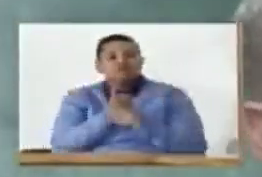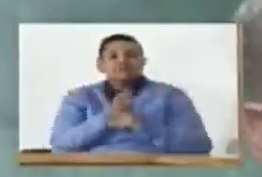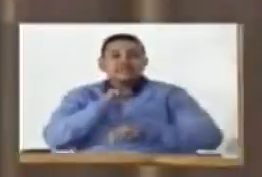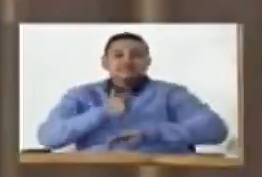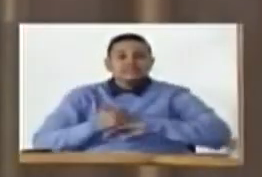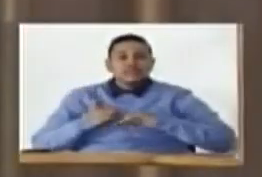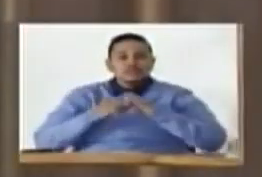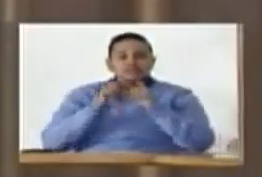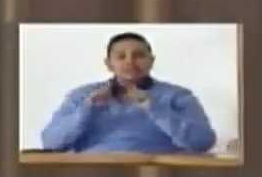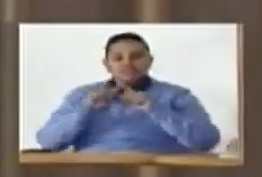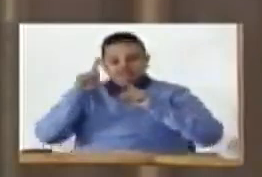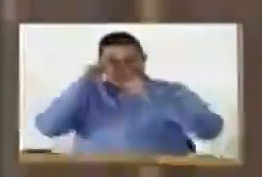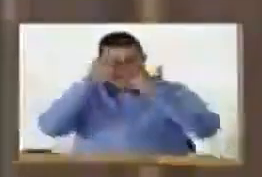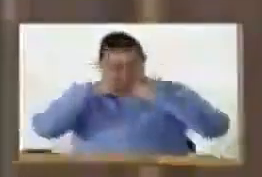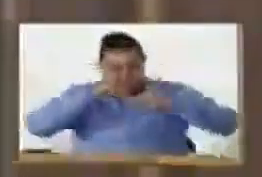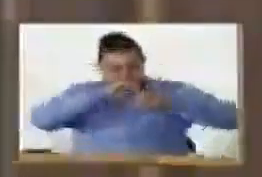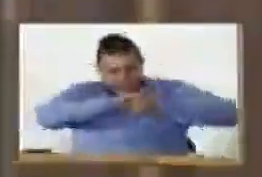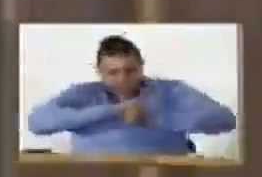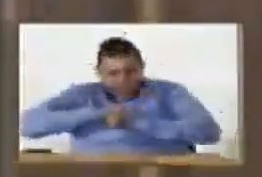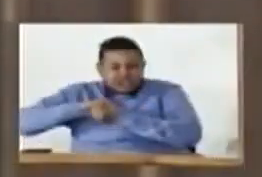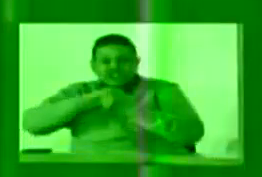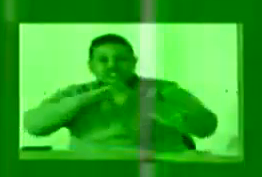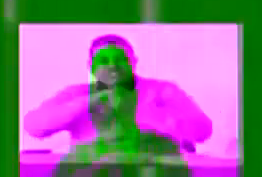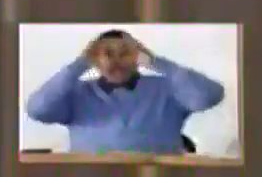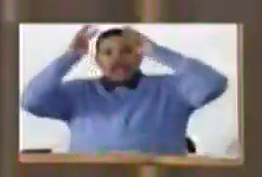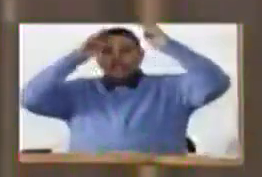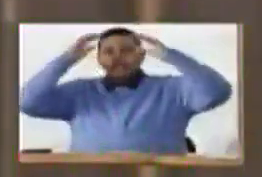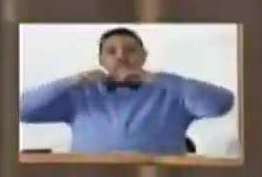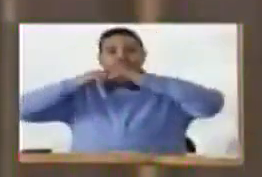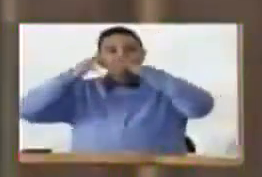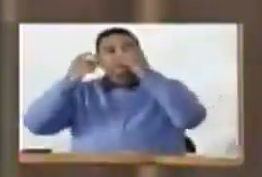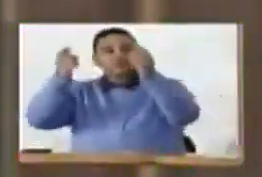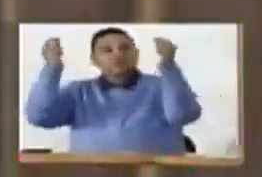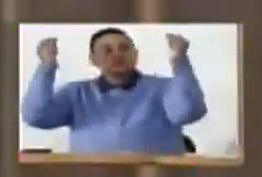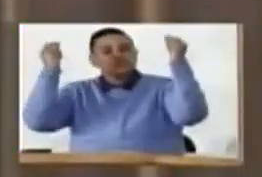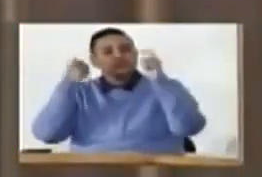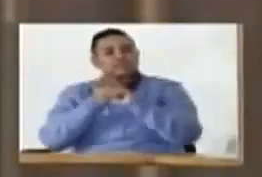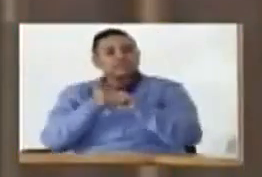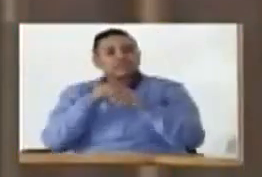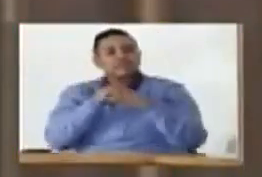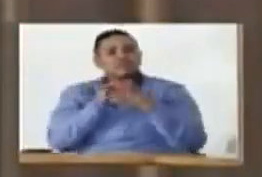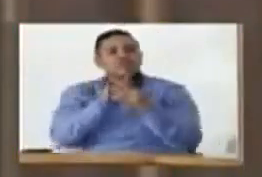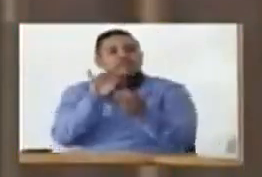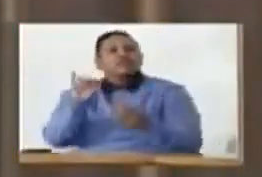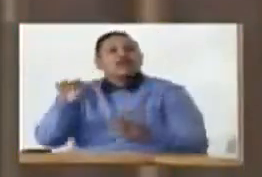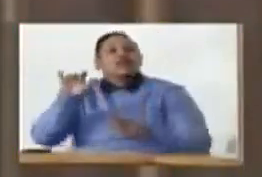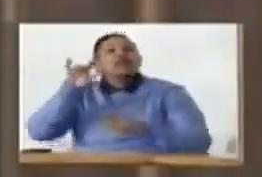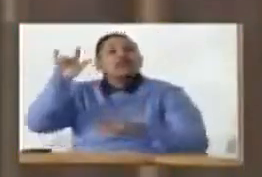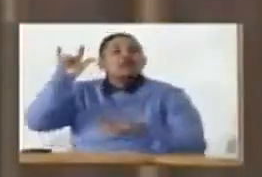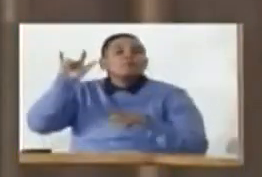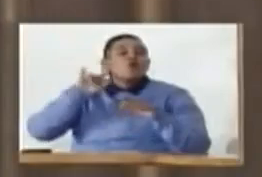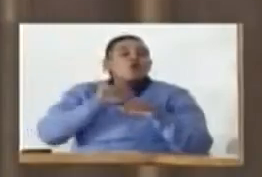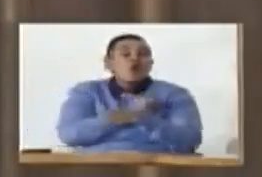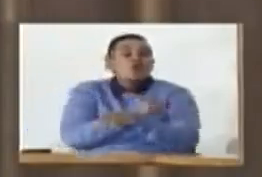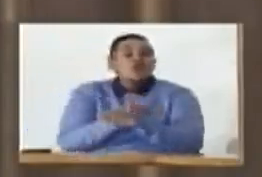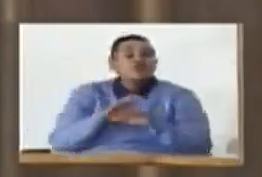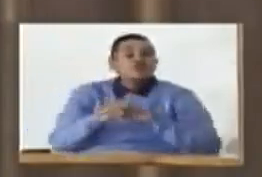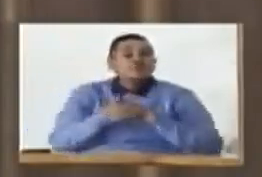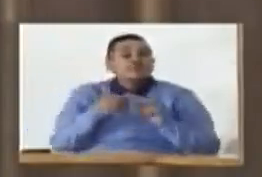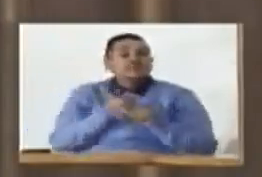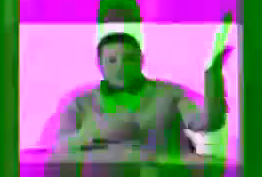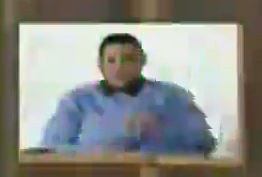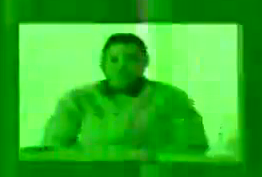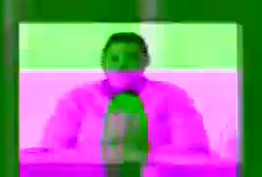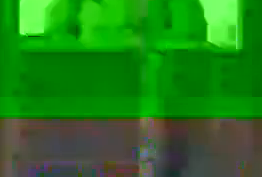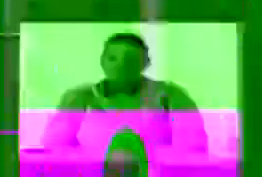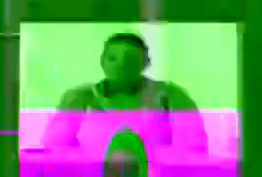leveraging synergies. In this regard, the Authority of Jamaica has devised and commenced further